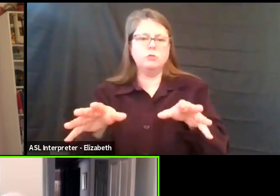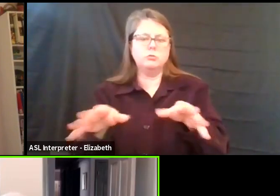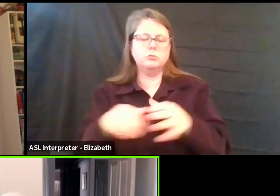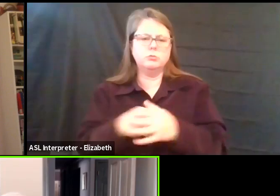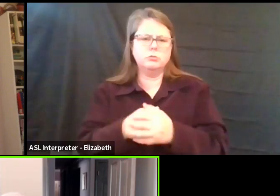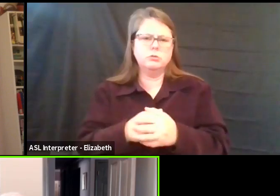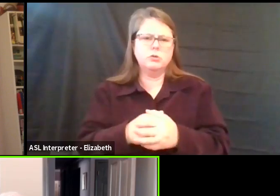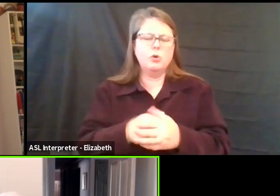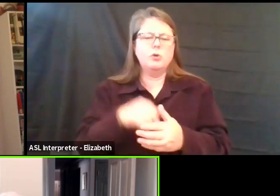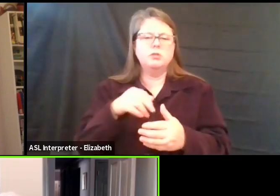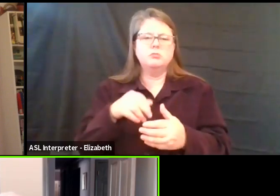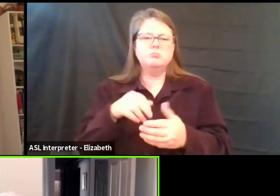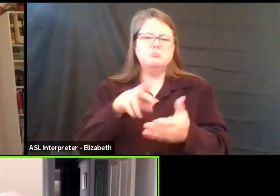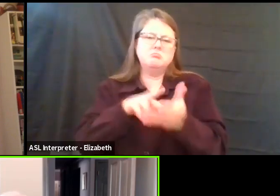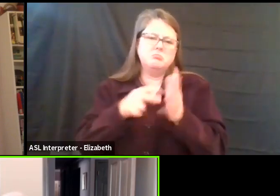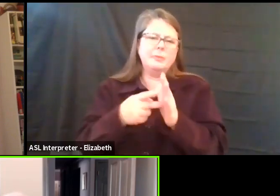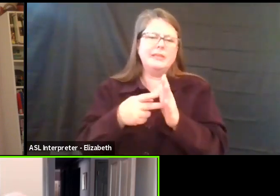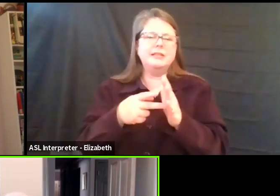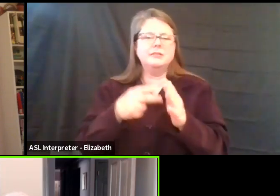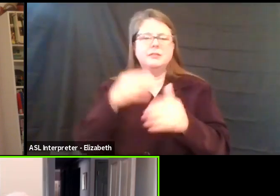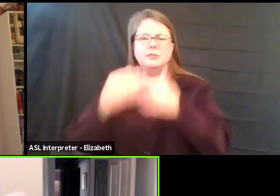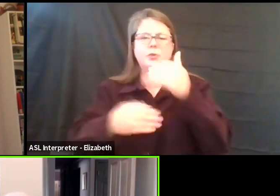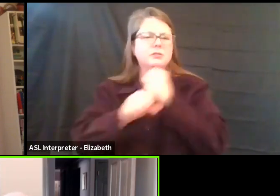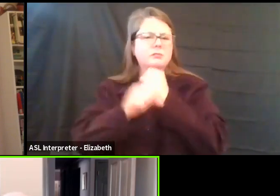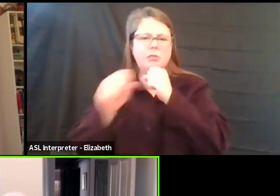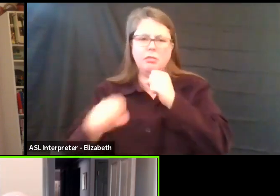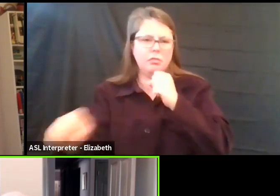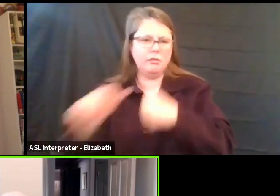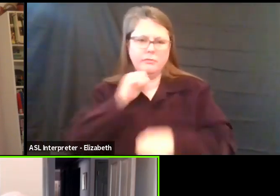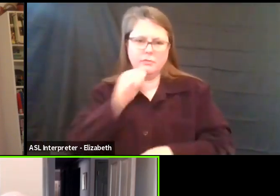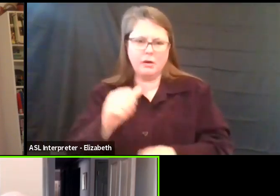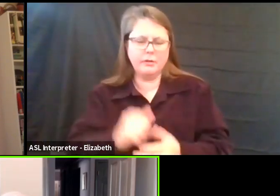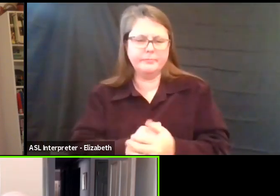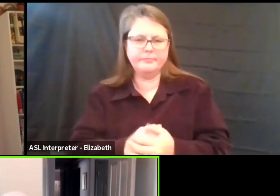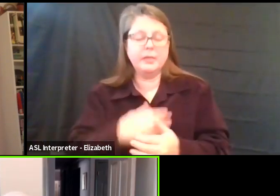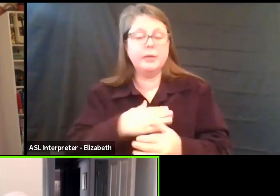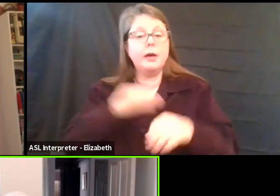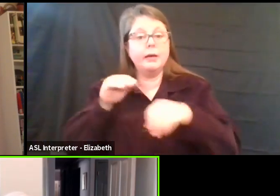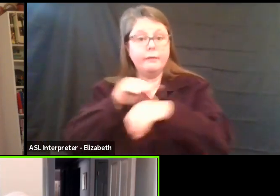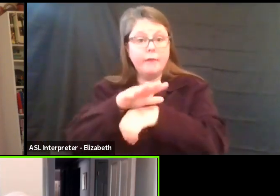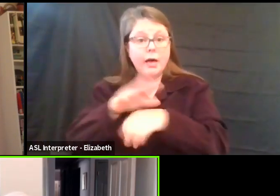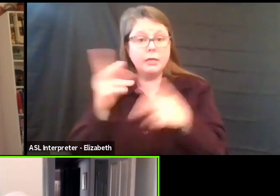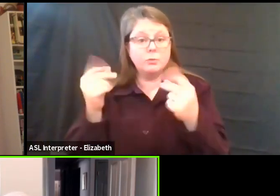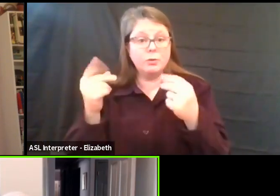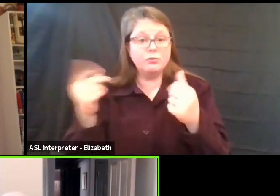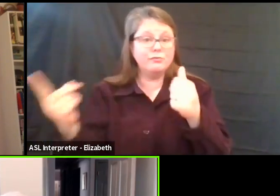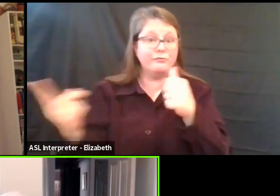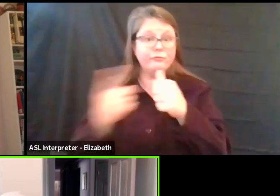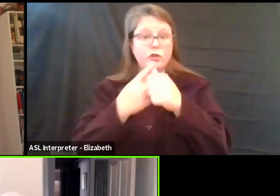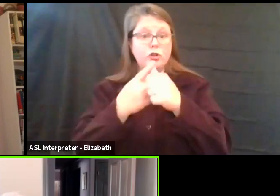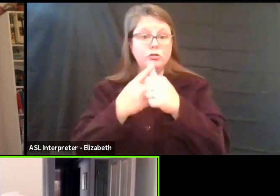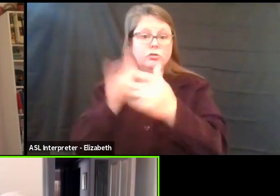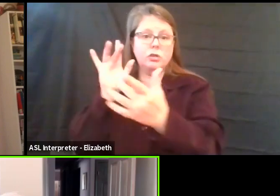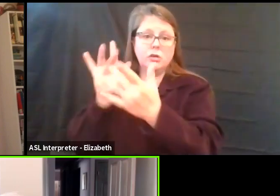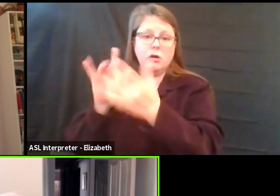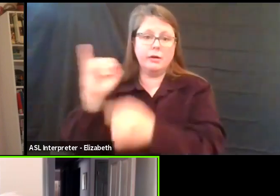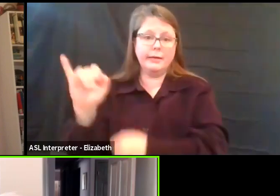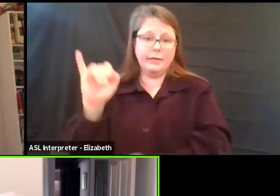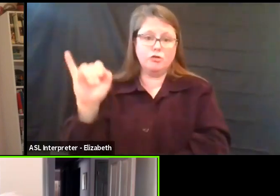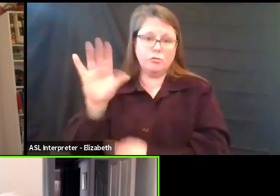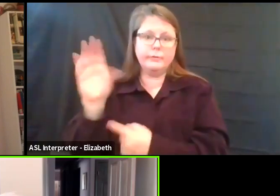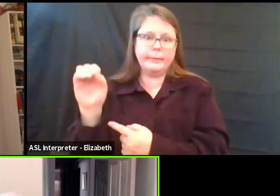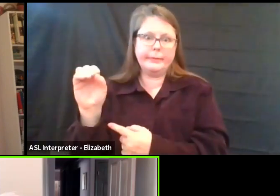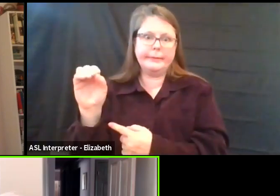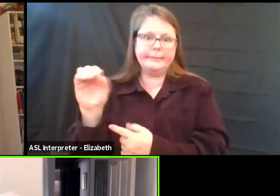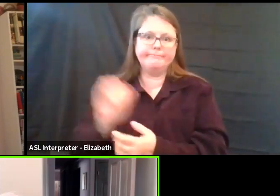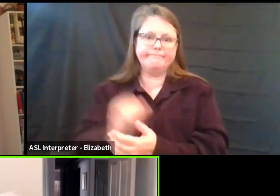anybody here. So our advice is, number one, contact your insurance company as soon as you can. Oftentimes insurance companies that